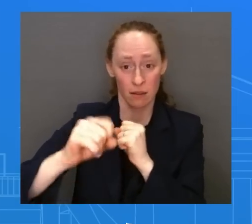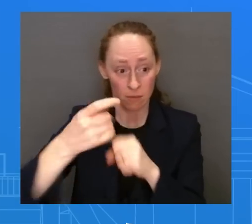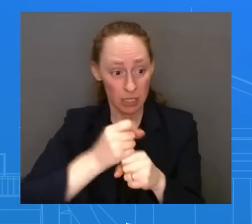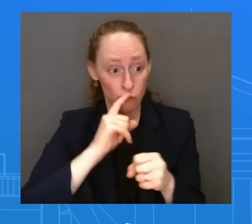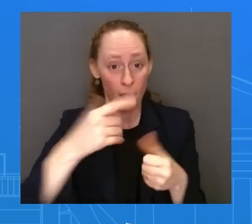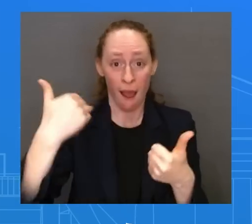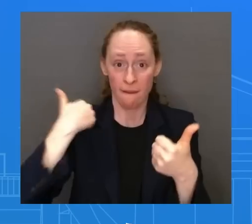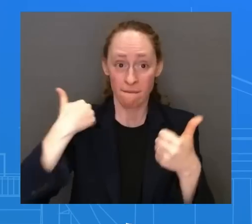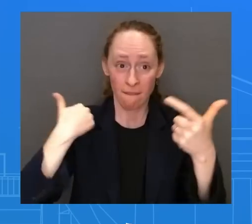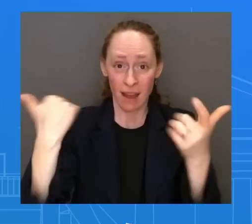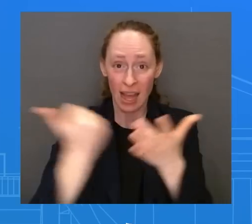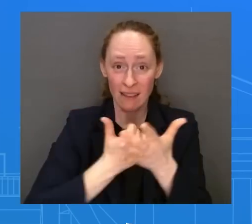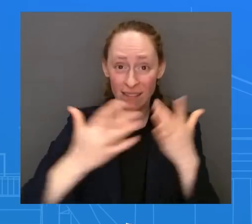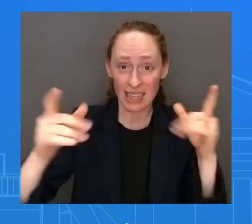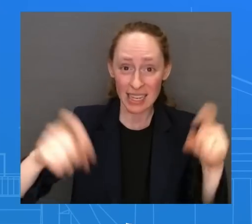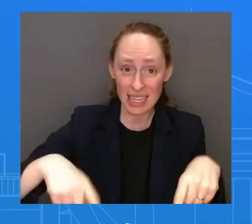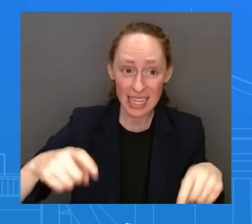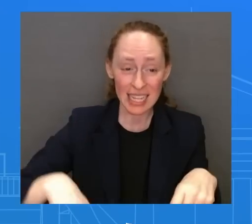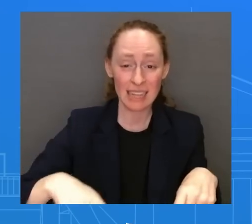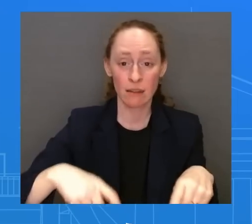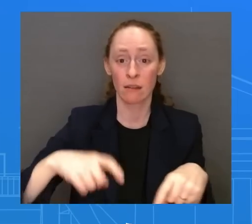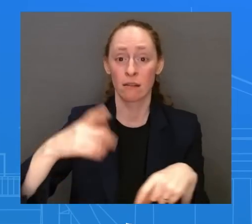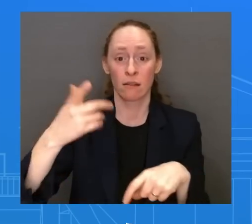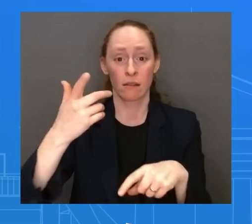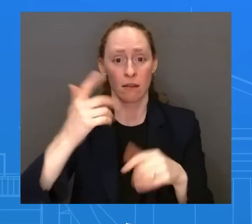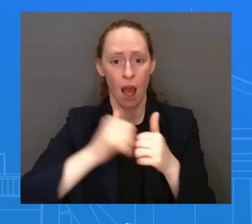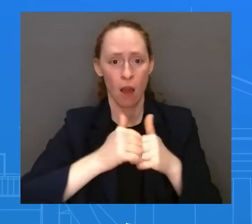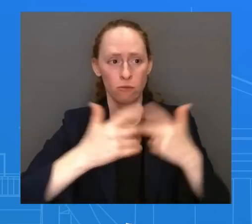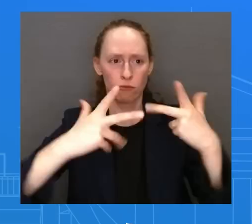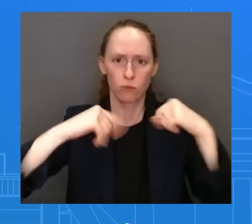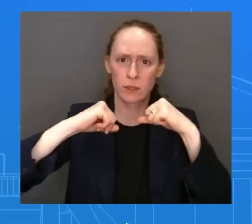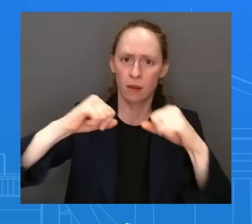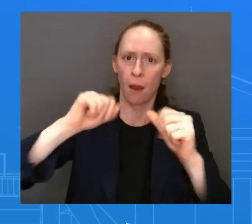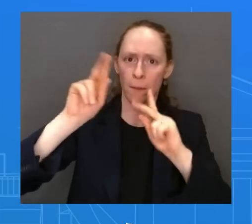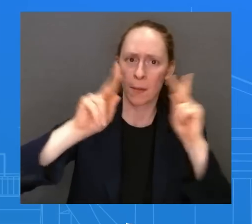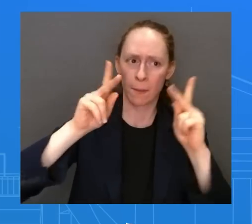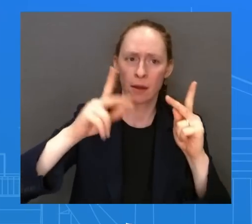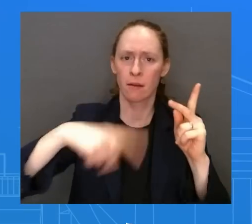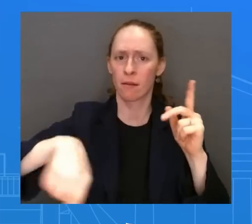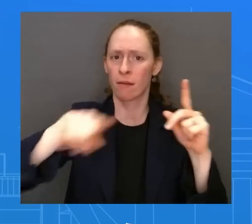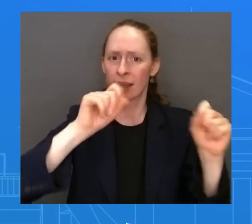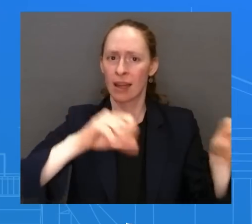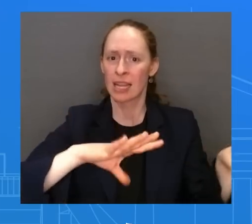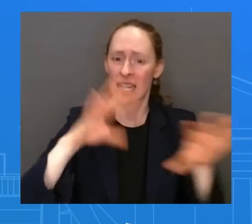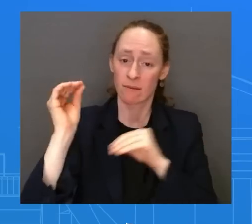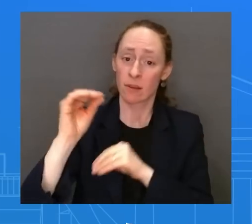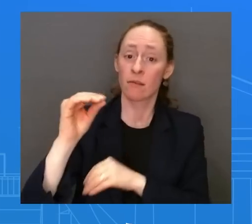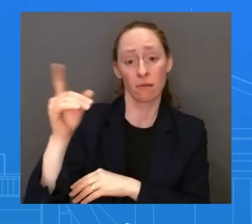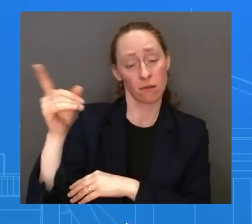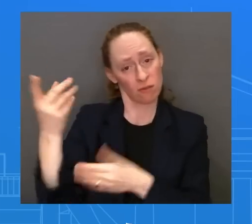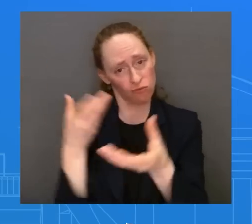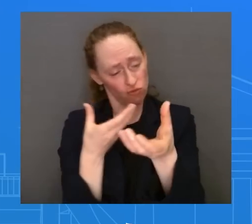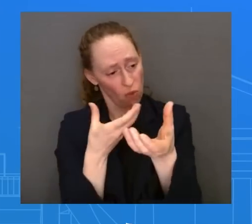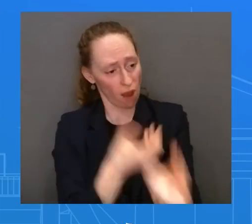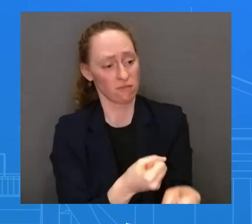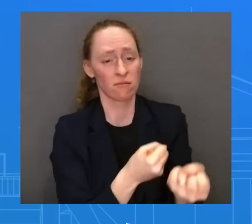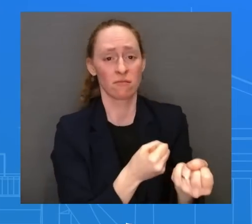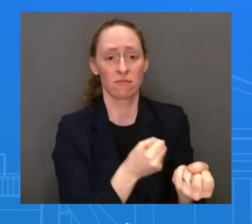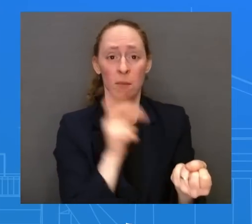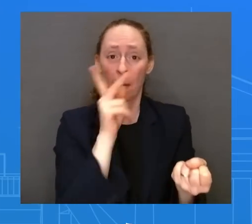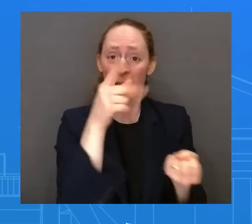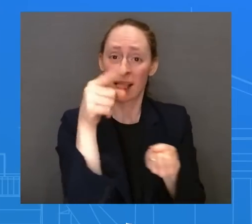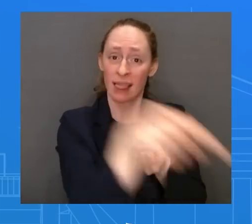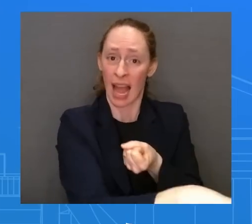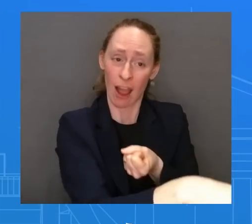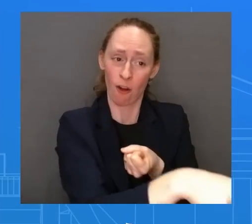k he trusted the best Judgment of his leaders on the ground to make all operational decisions including with regard to Abby